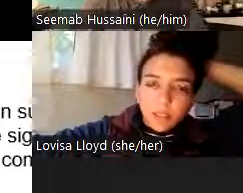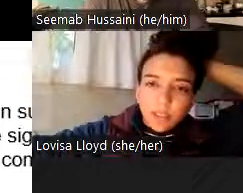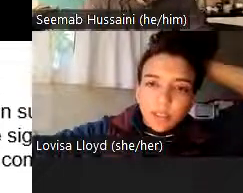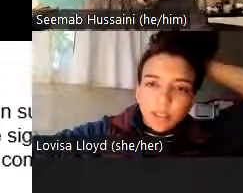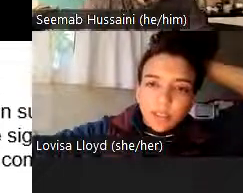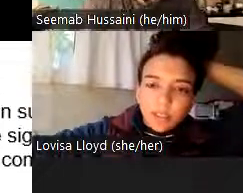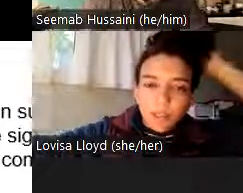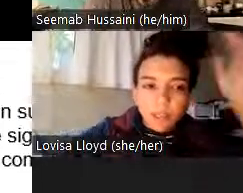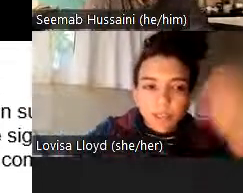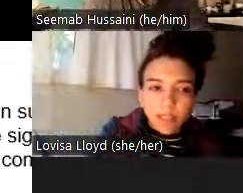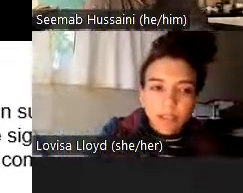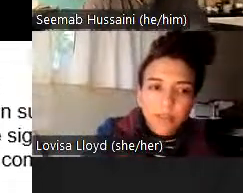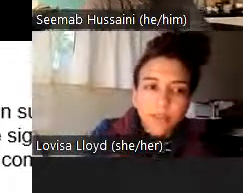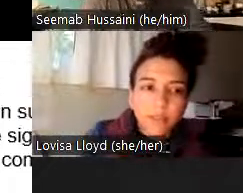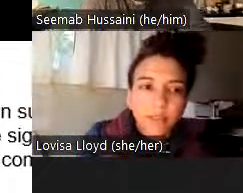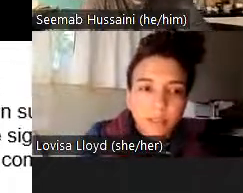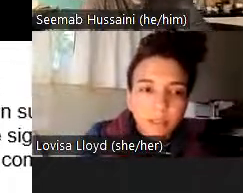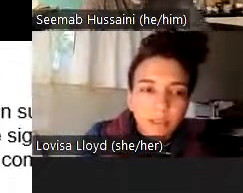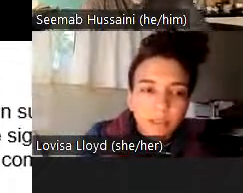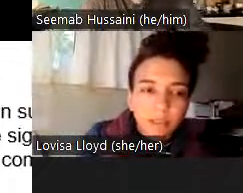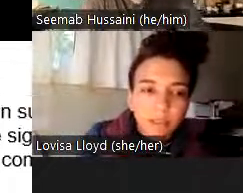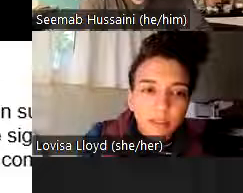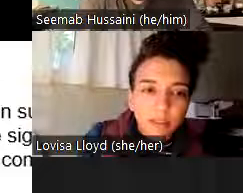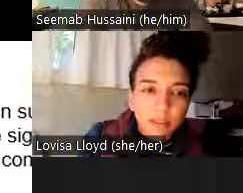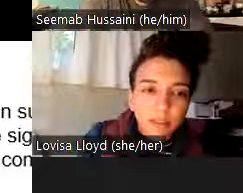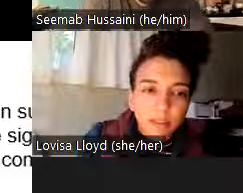language, sort of clarifying that.